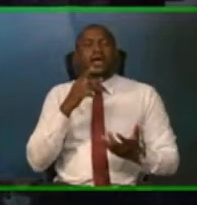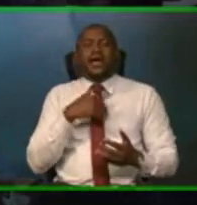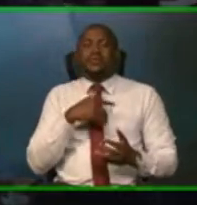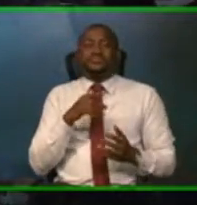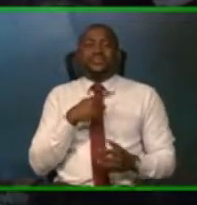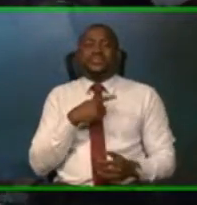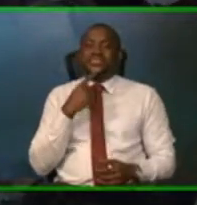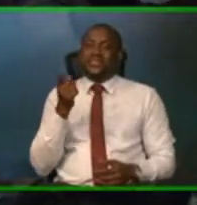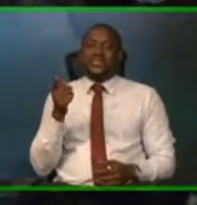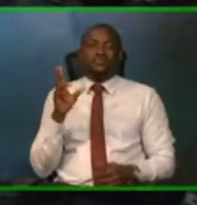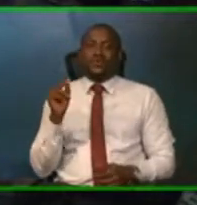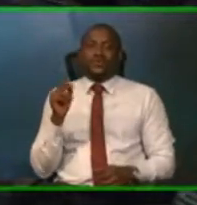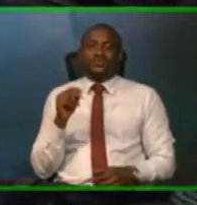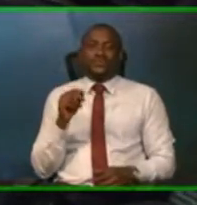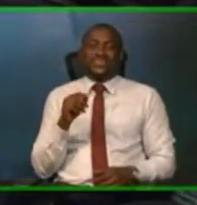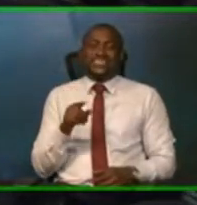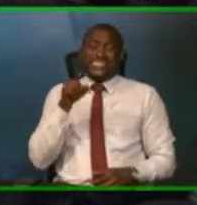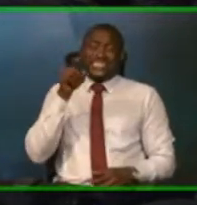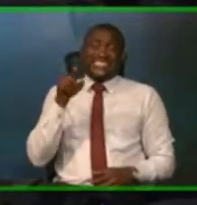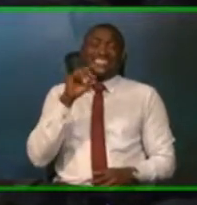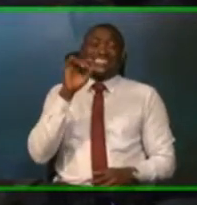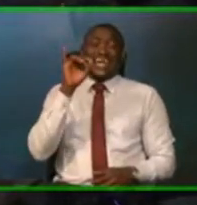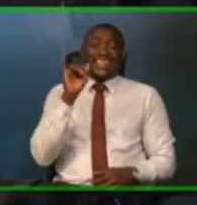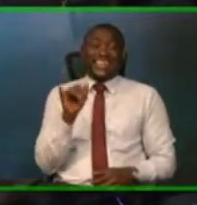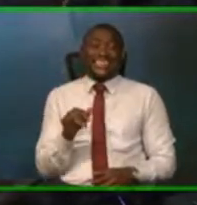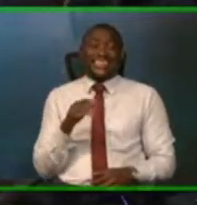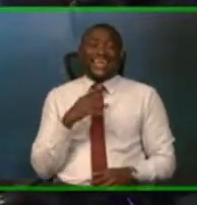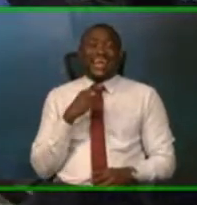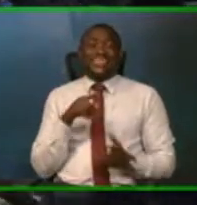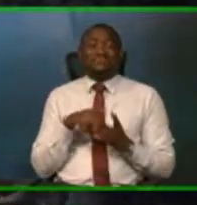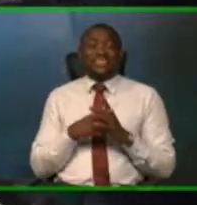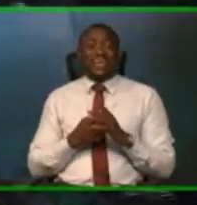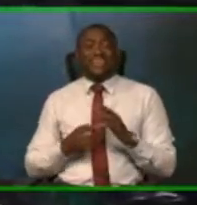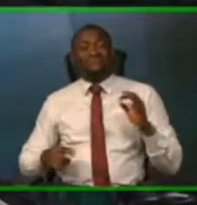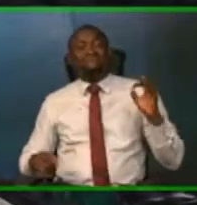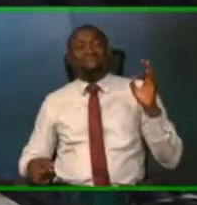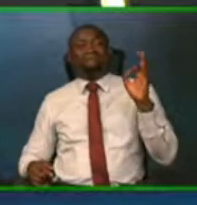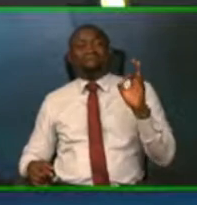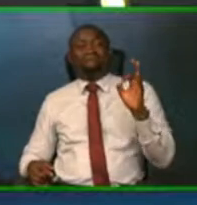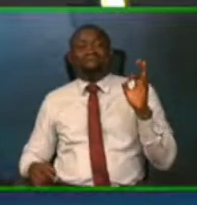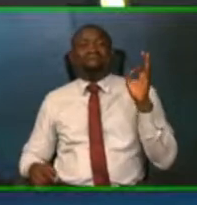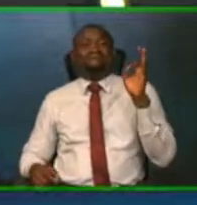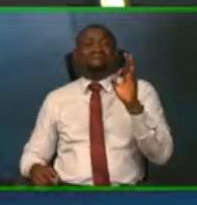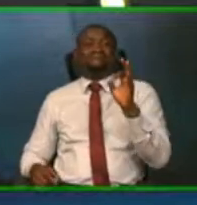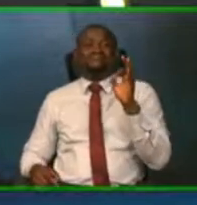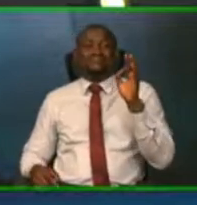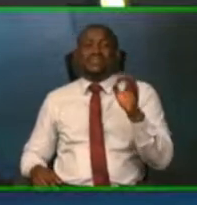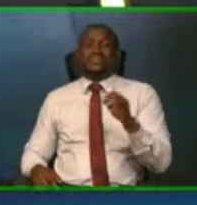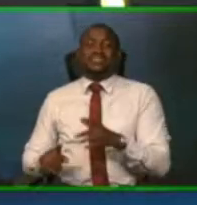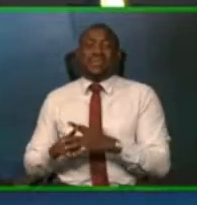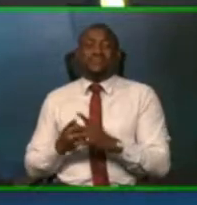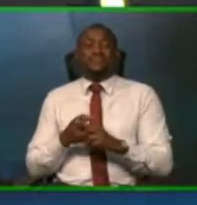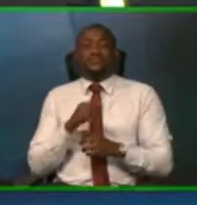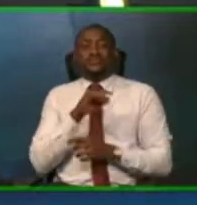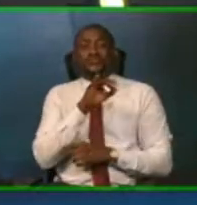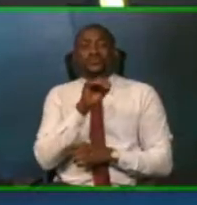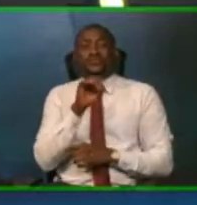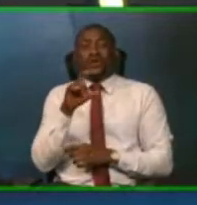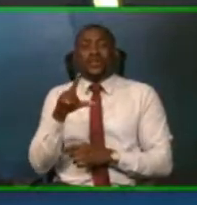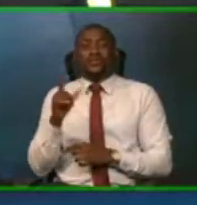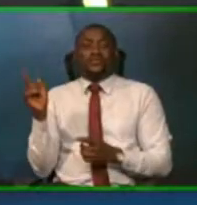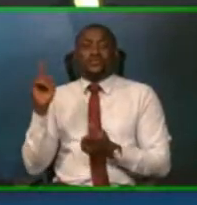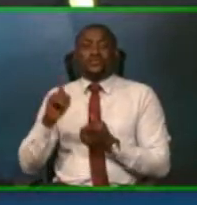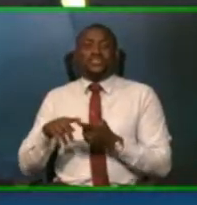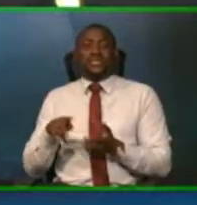no, he stilled them and said, this is that. And he began his exegesis right from Prophet Joel to the